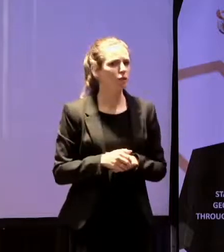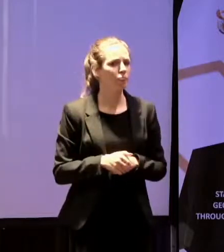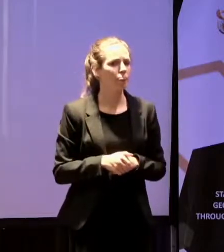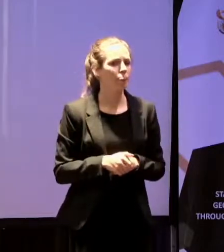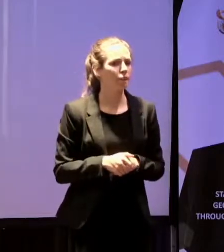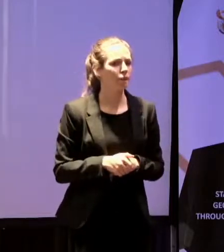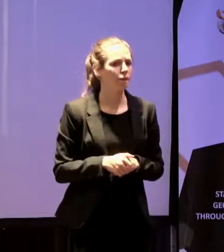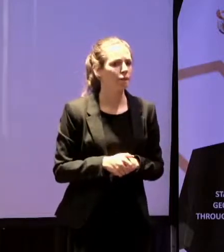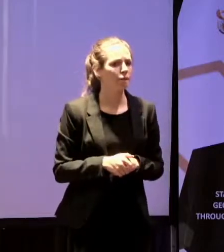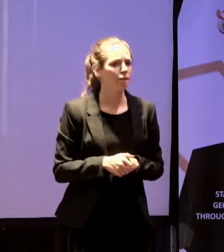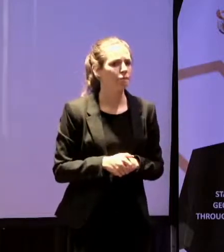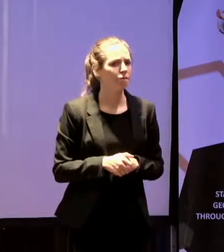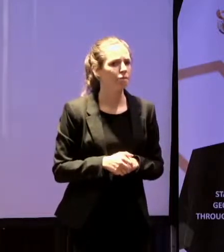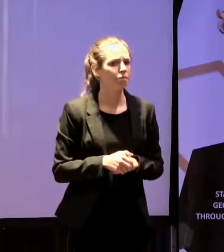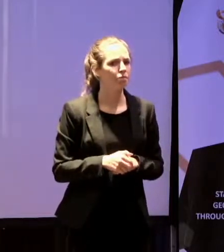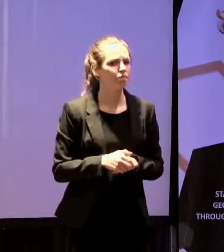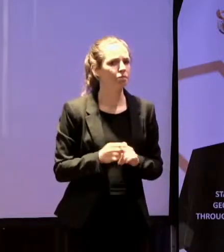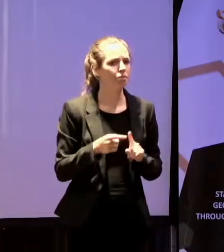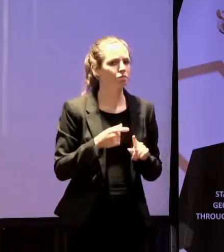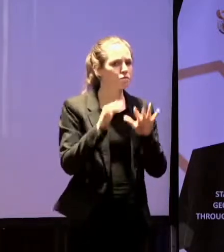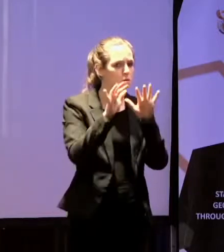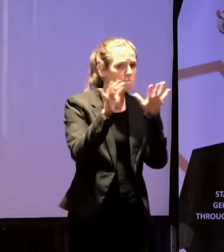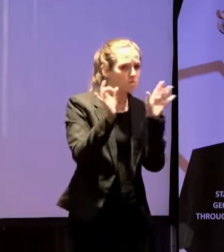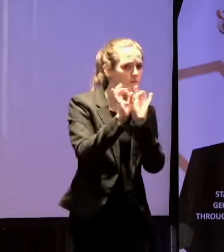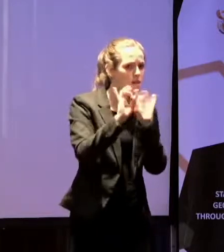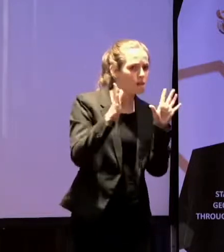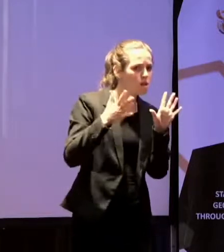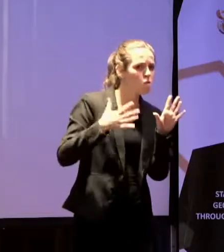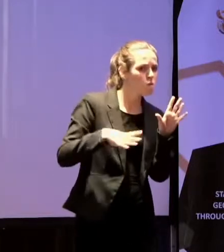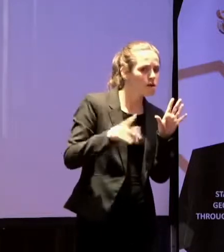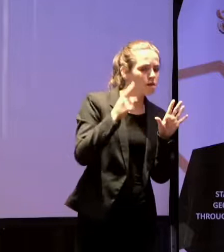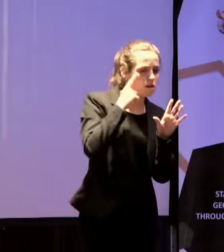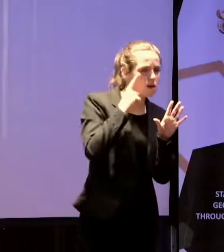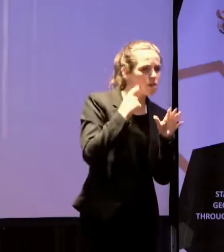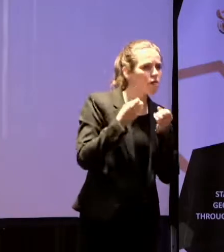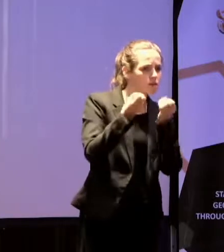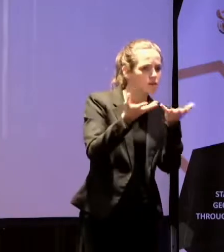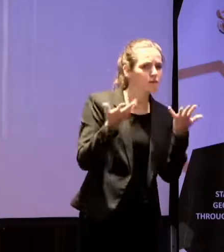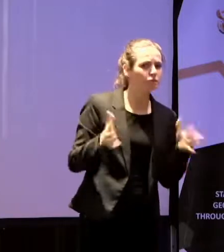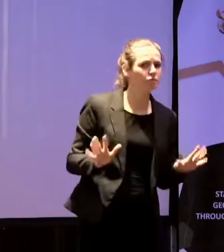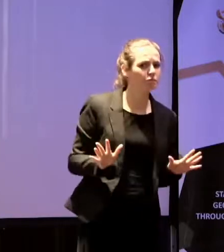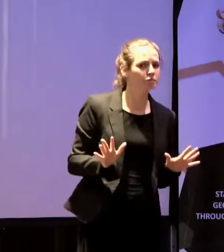the people that wanted clarity or who were concerned.